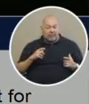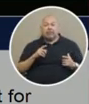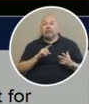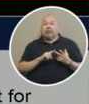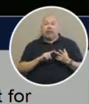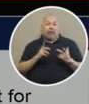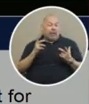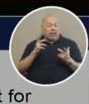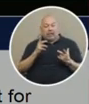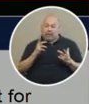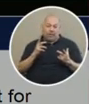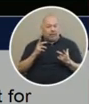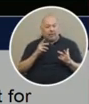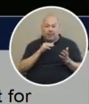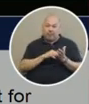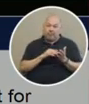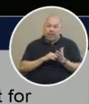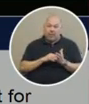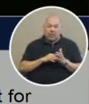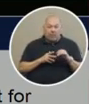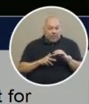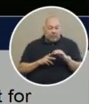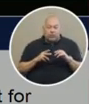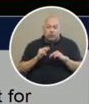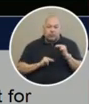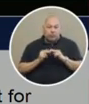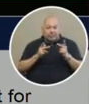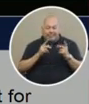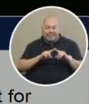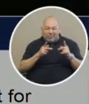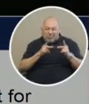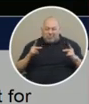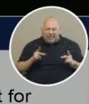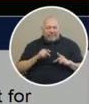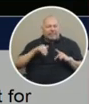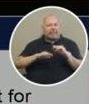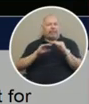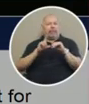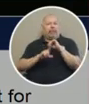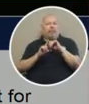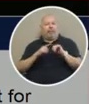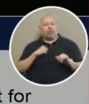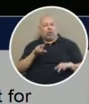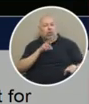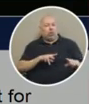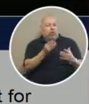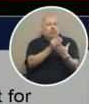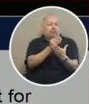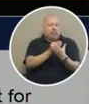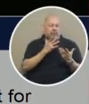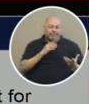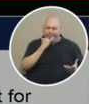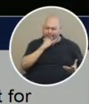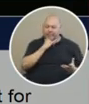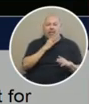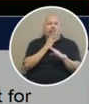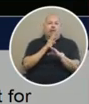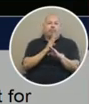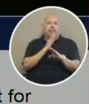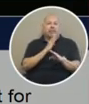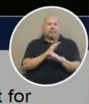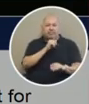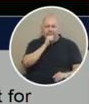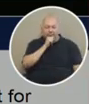but all medical facilities and numerous entities within the city of El Paso. We've got to look at the busing. We have private